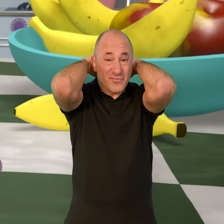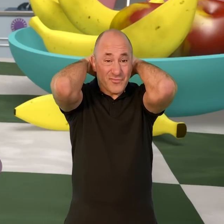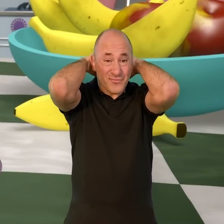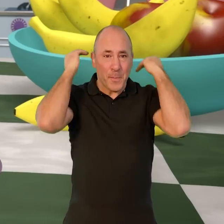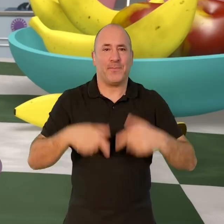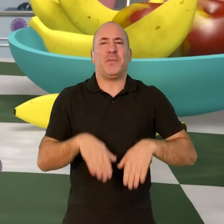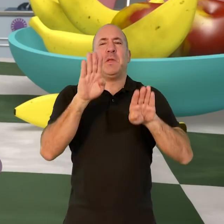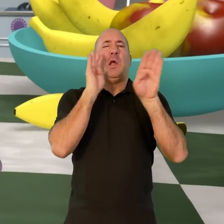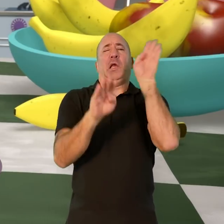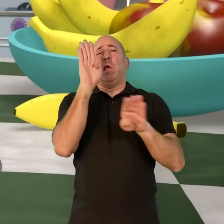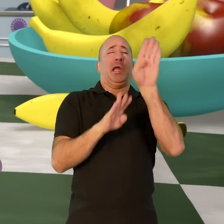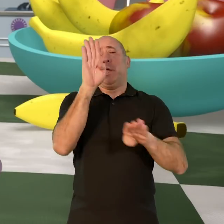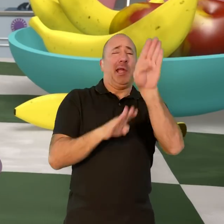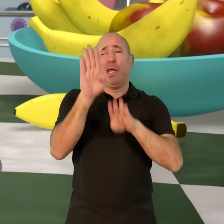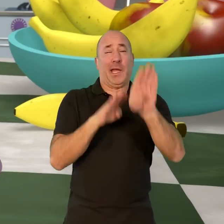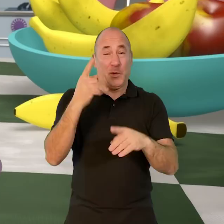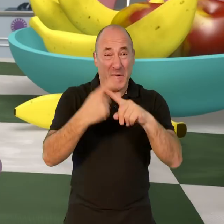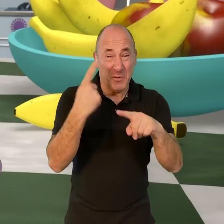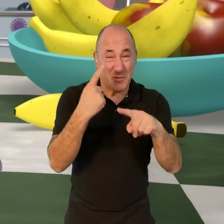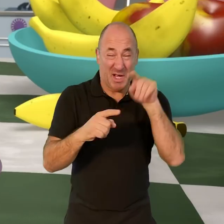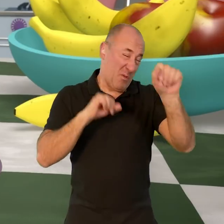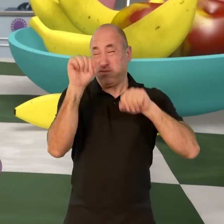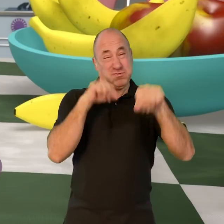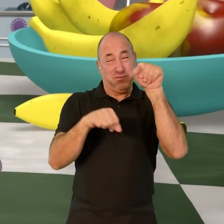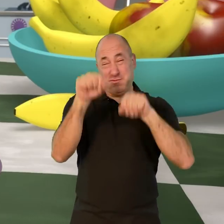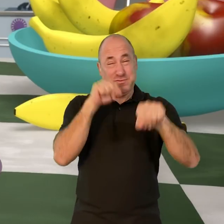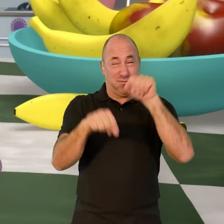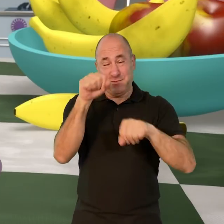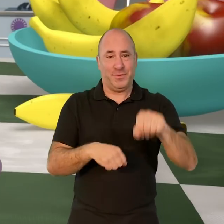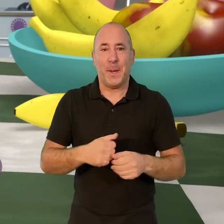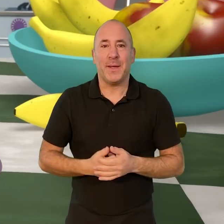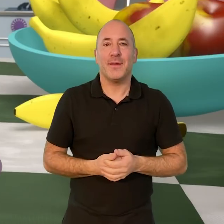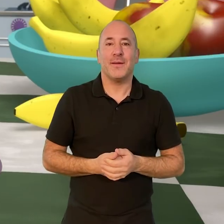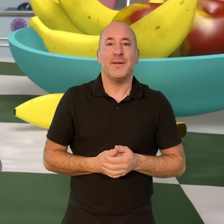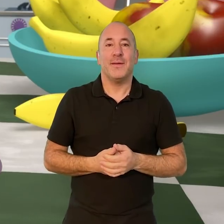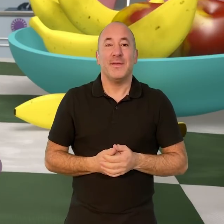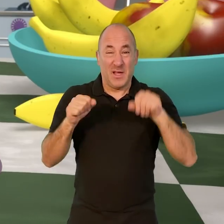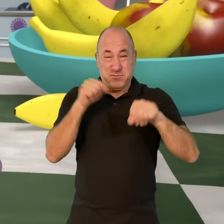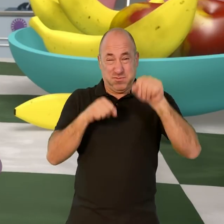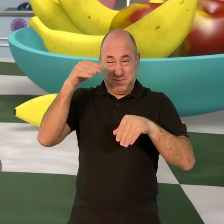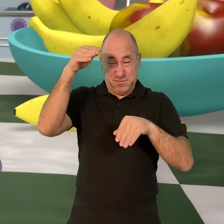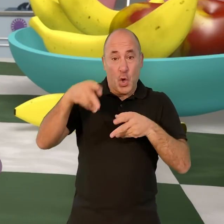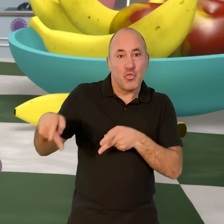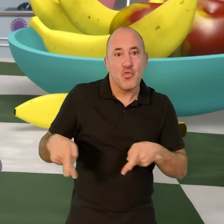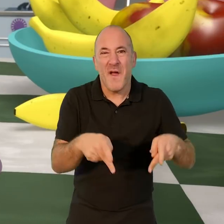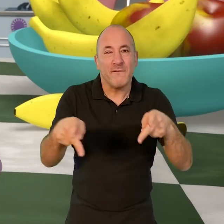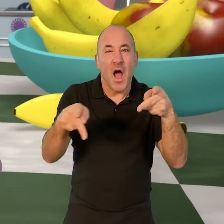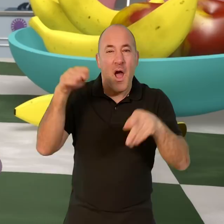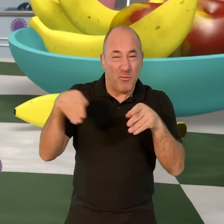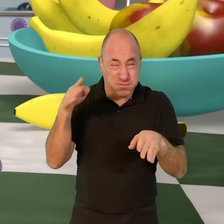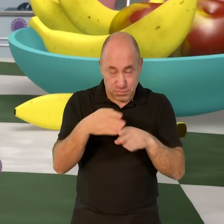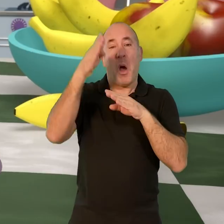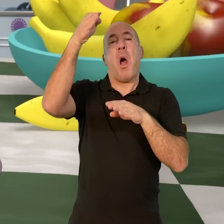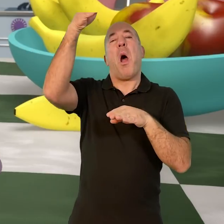behind your head and pedal, pedal, pedal. She pedals as fast as she can, but she pedals down the bank of